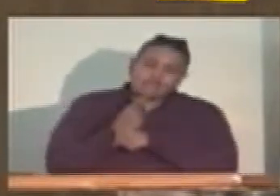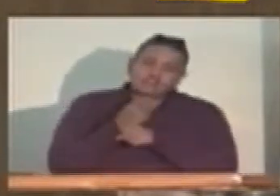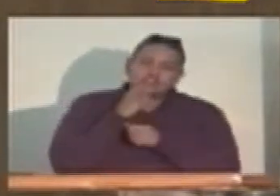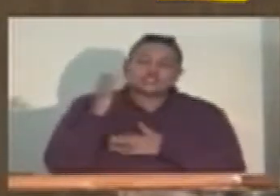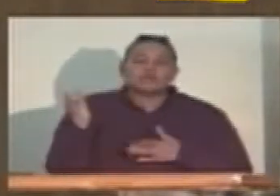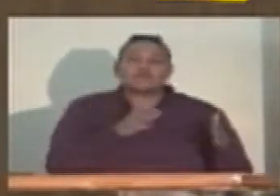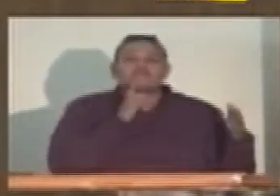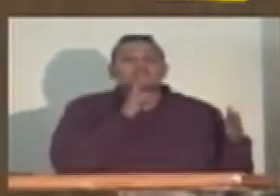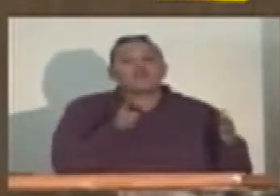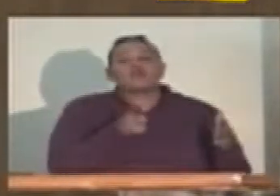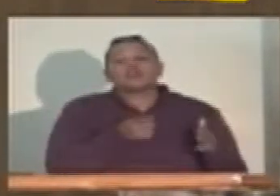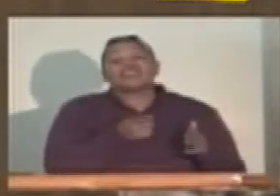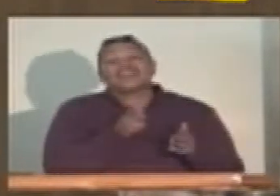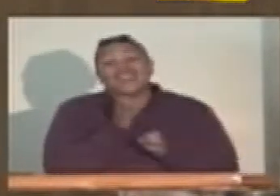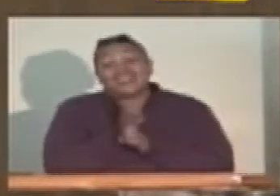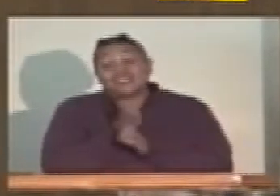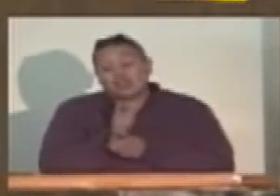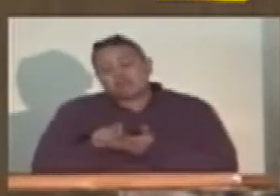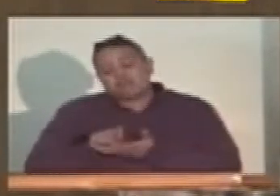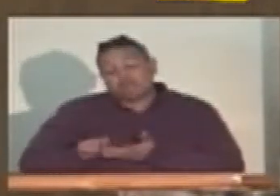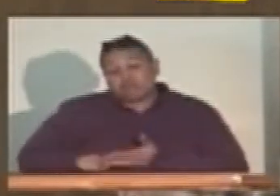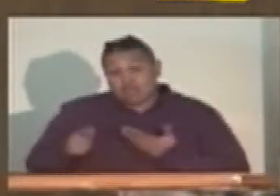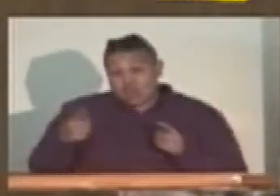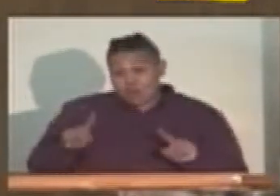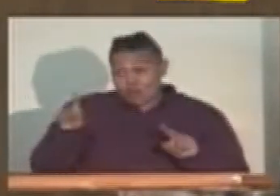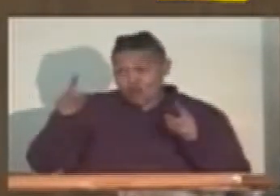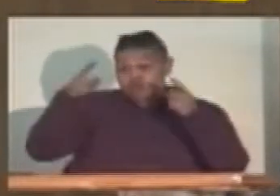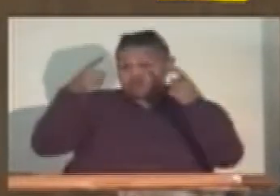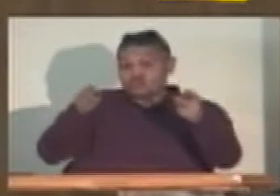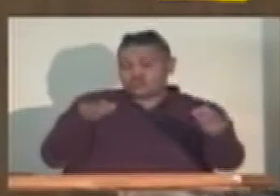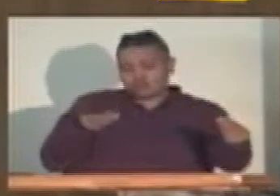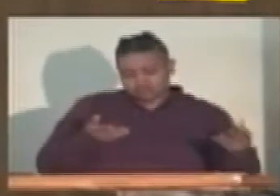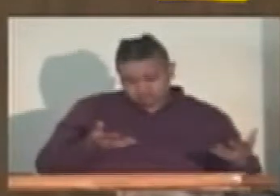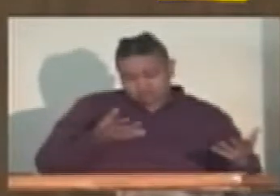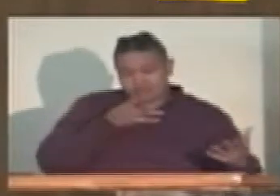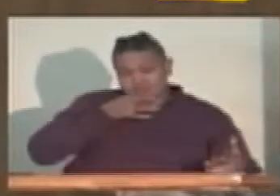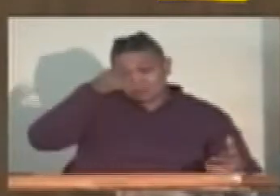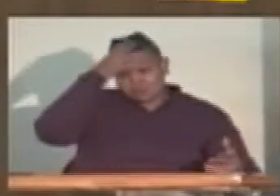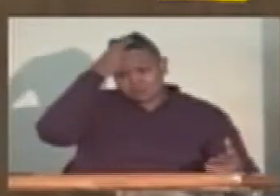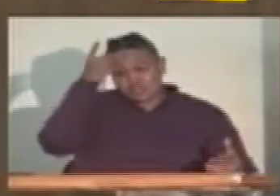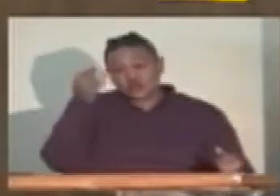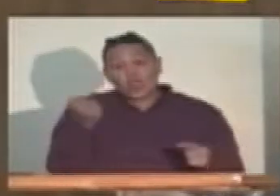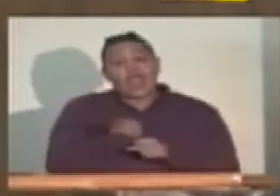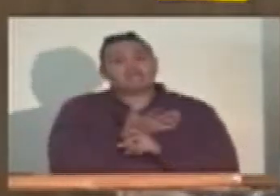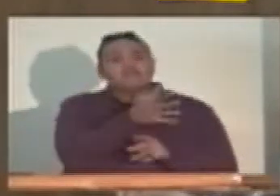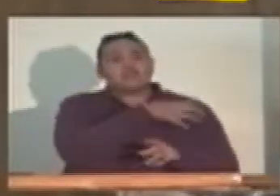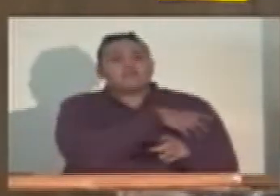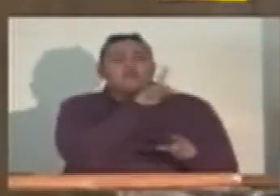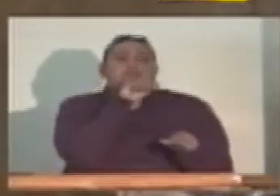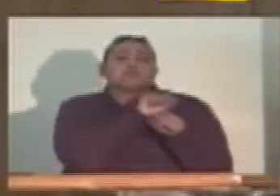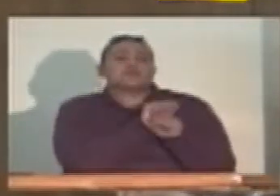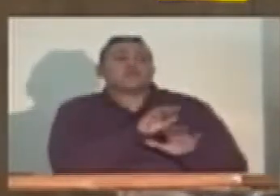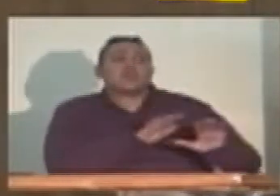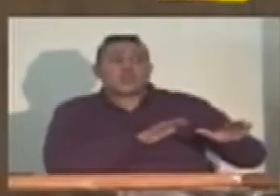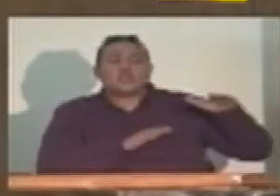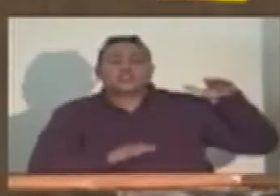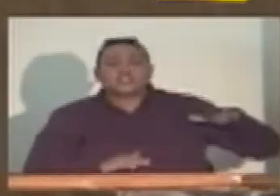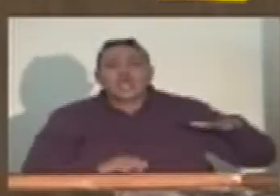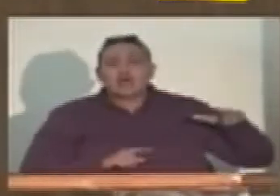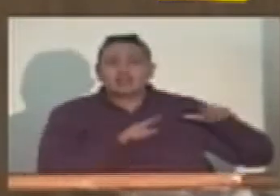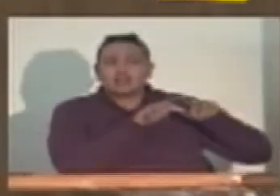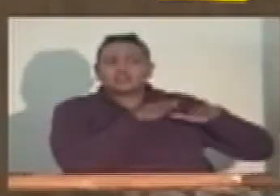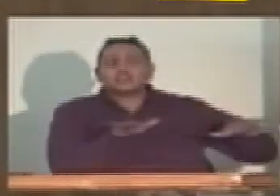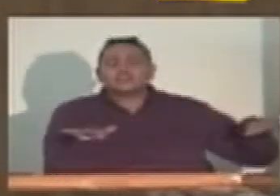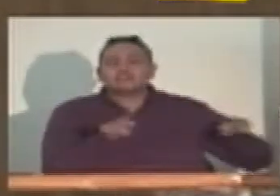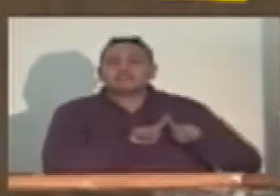transitional examination. And when the results are released, parents do everything in their power to ensure their children